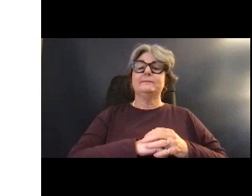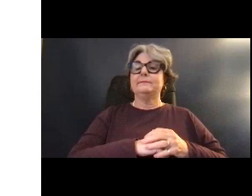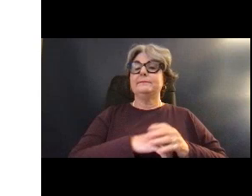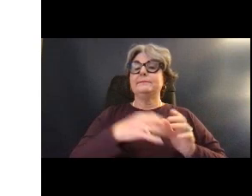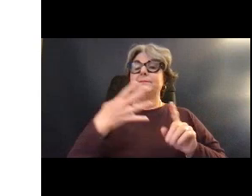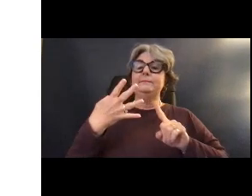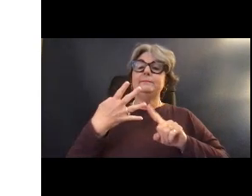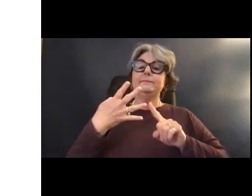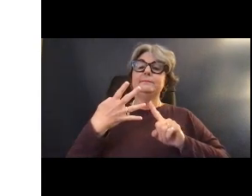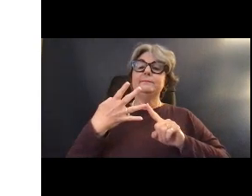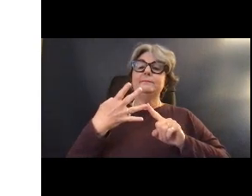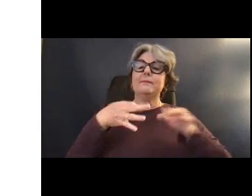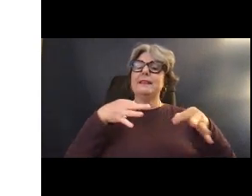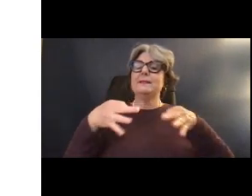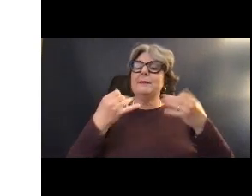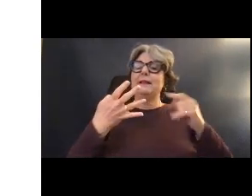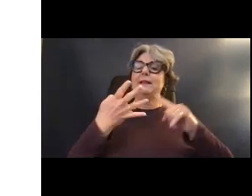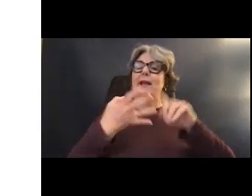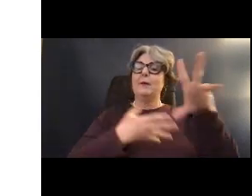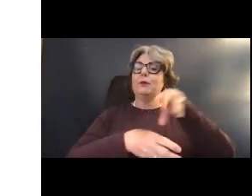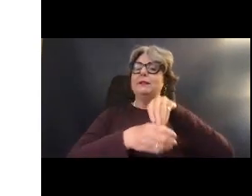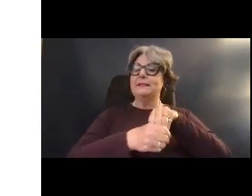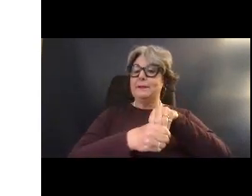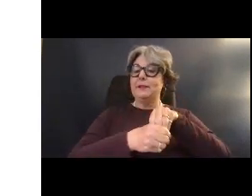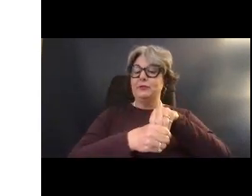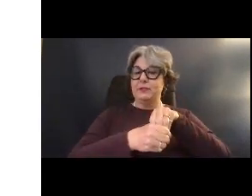Next, I'll transition into what participation in